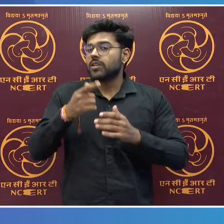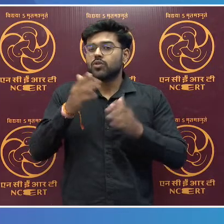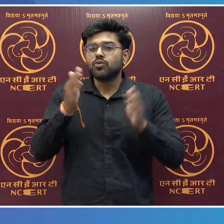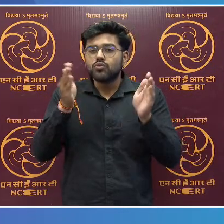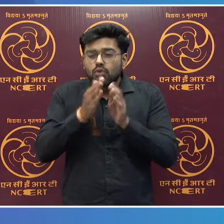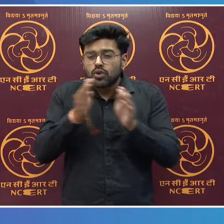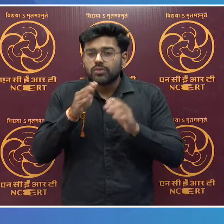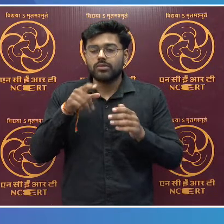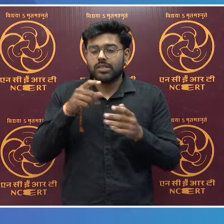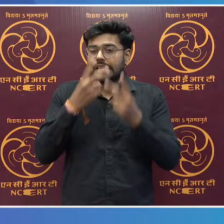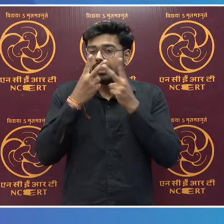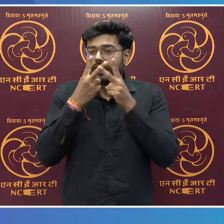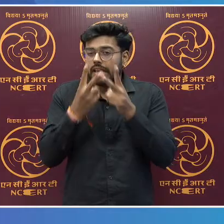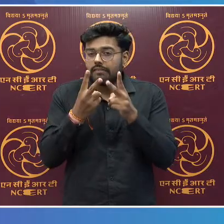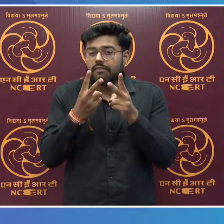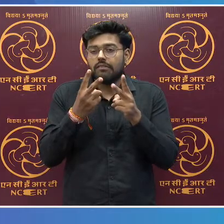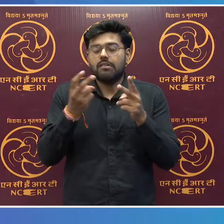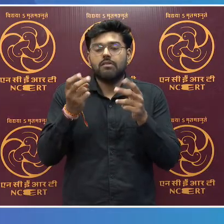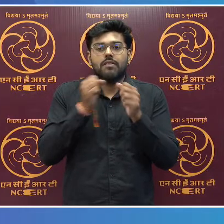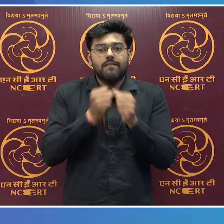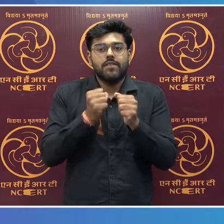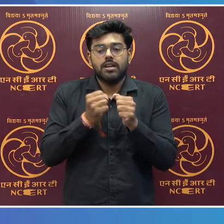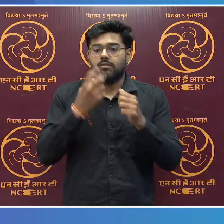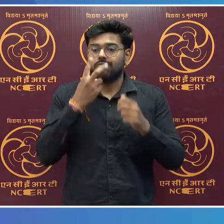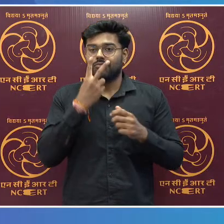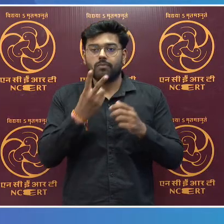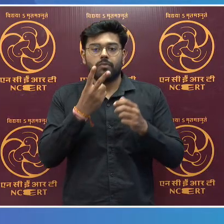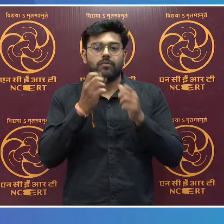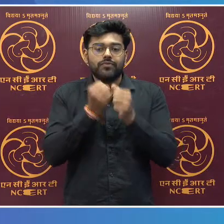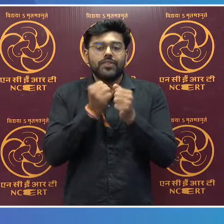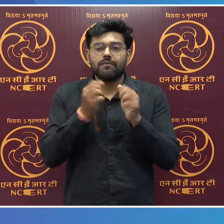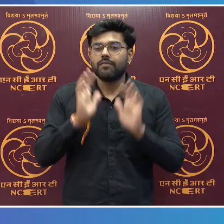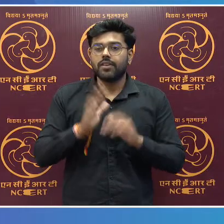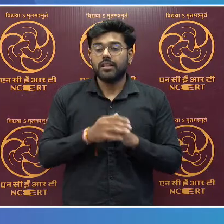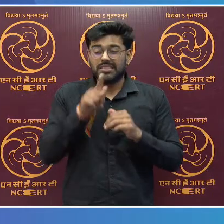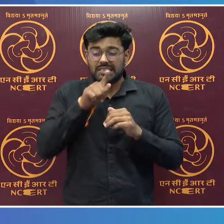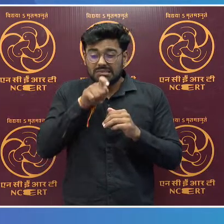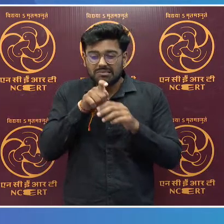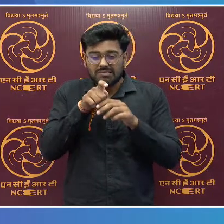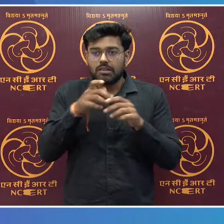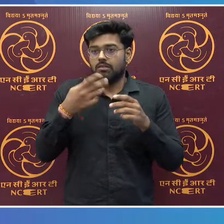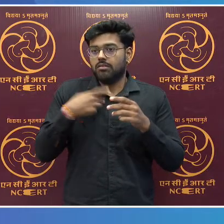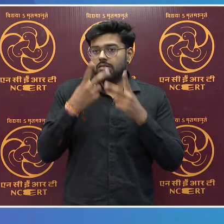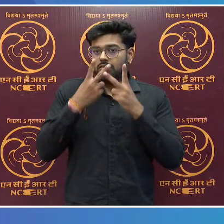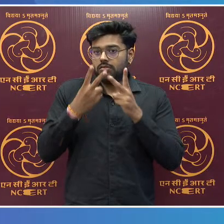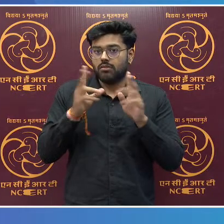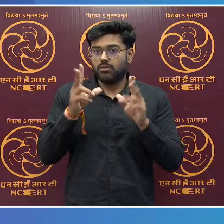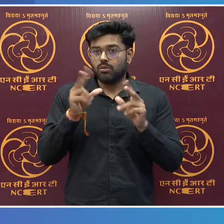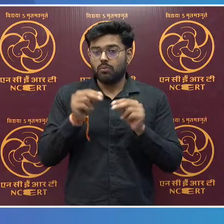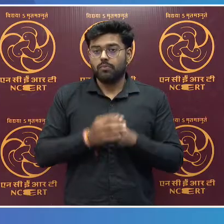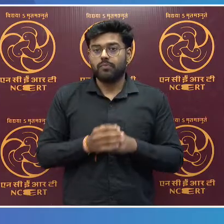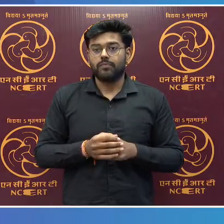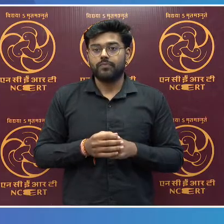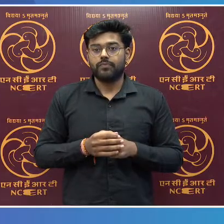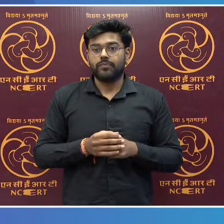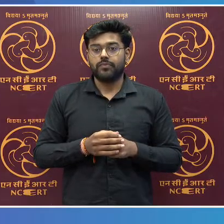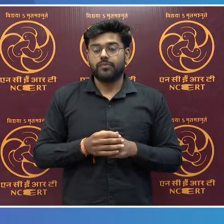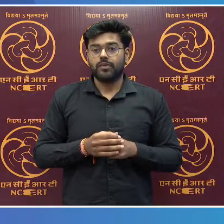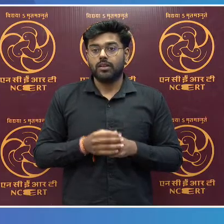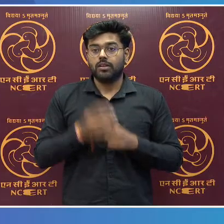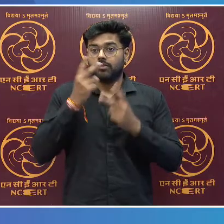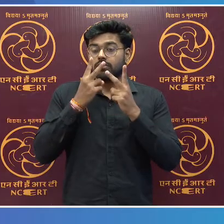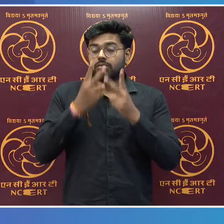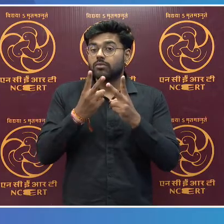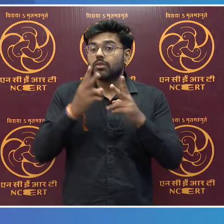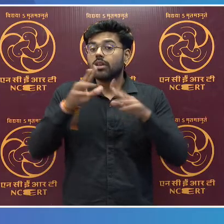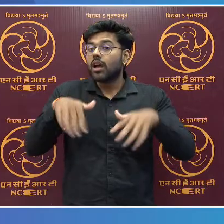they are not visible to us with naked eyes. So we cannot see them like this. So to see those,